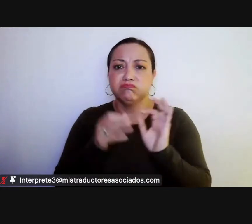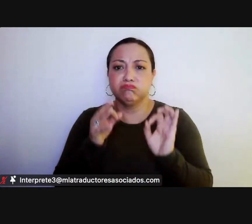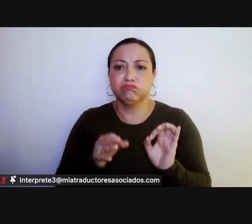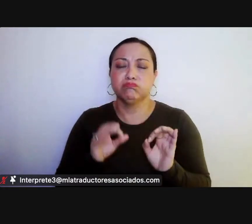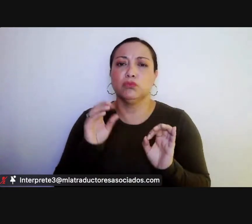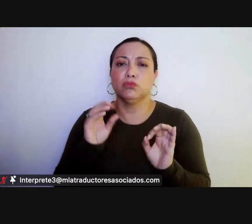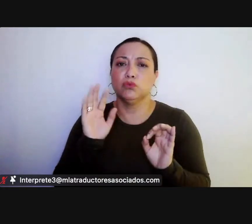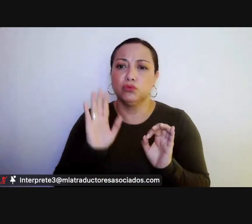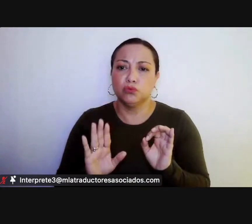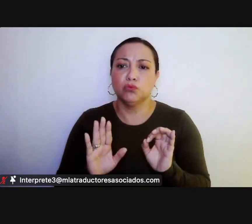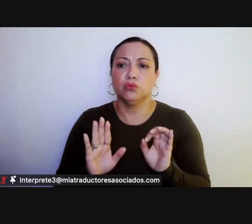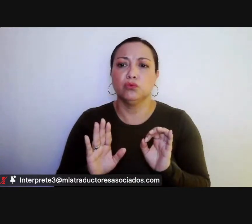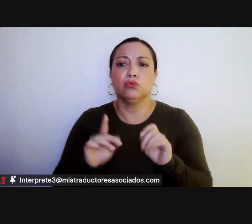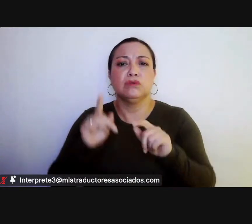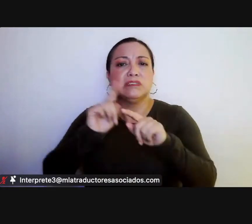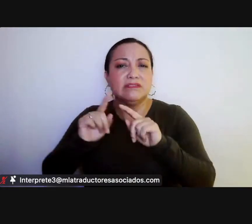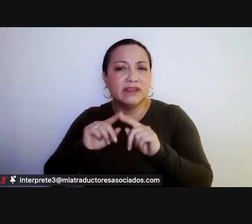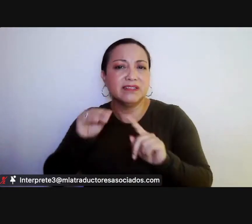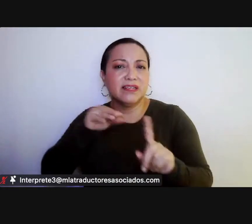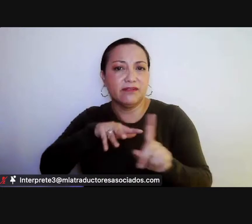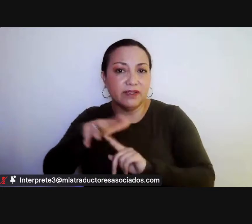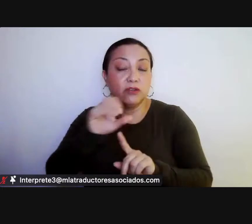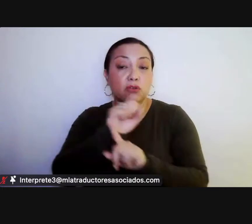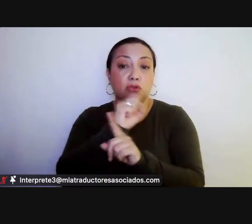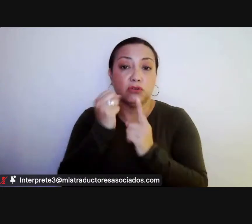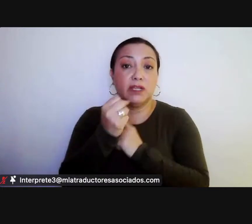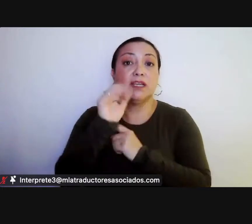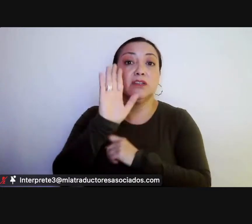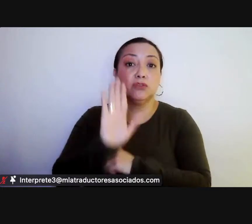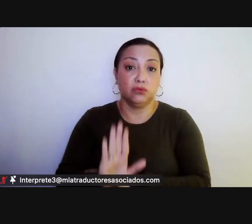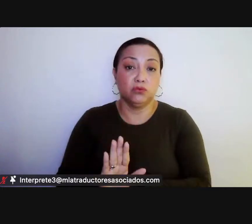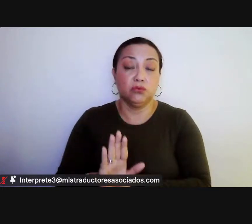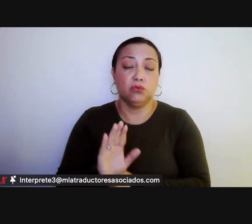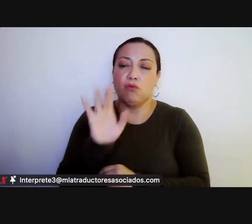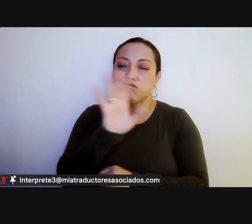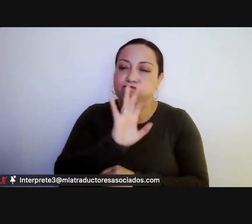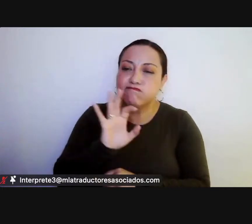situation that has increased the social effects of the pandemic